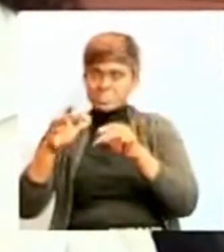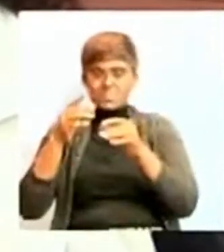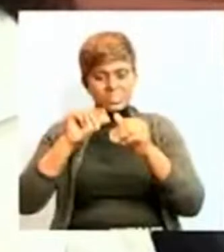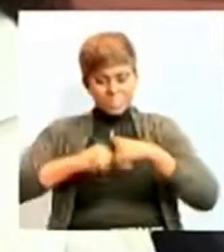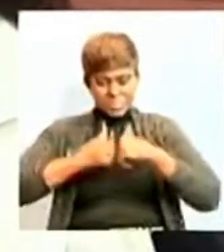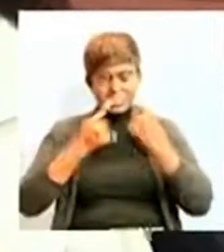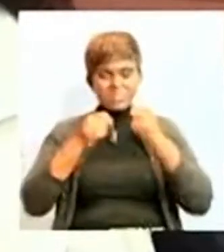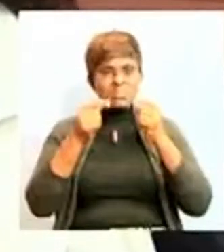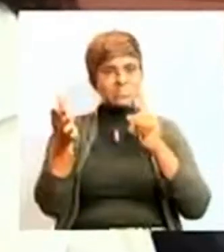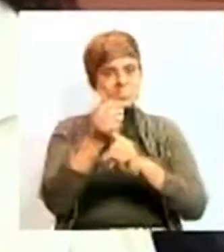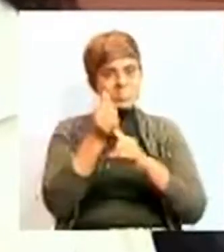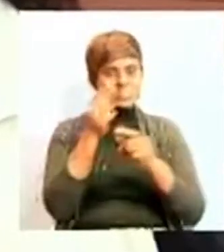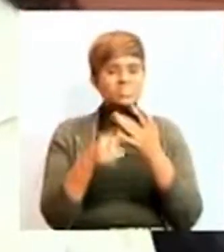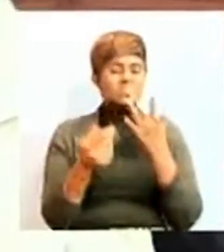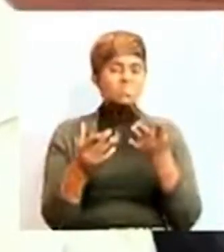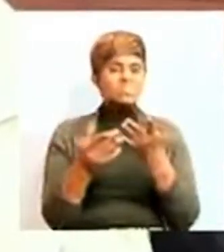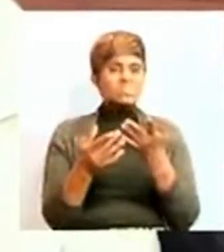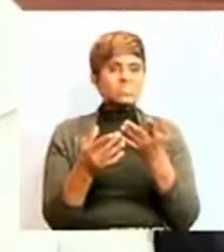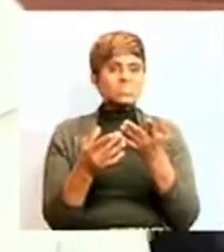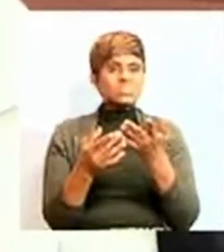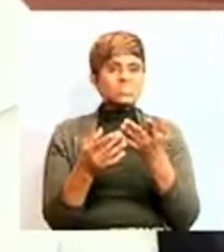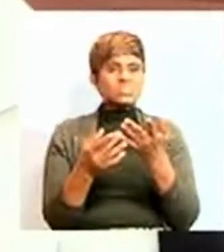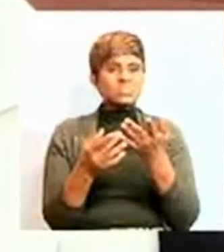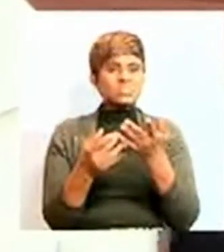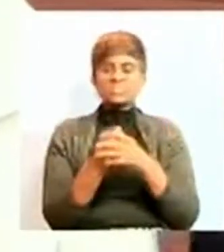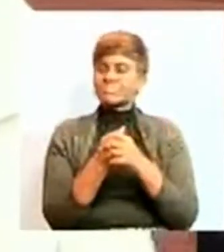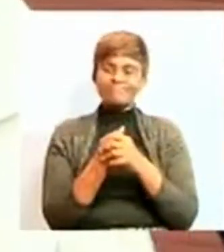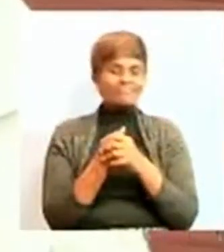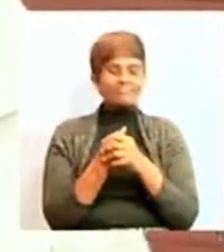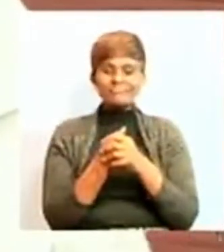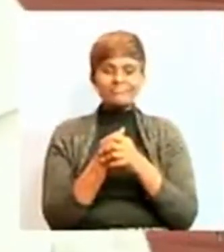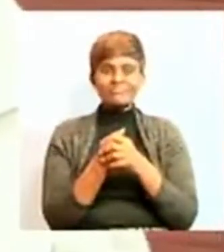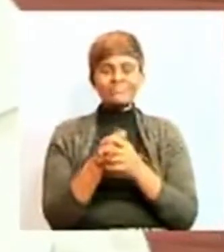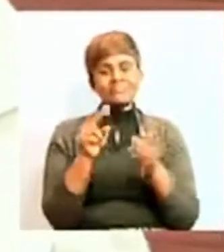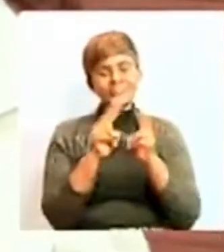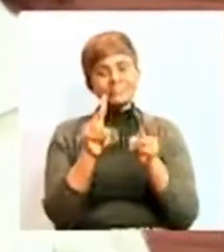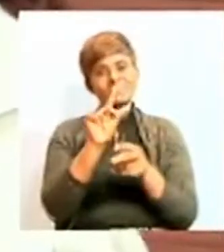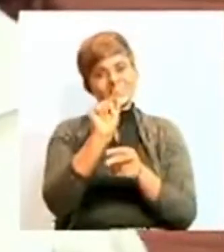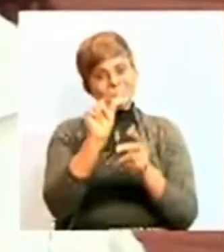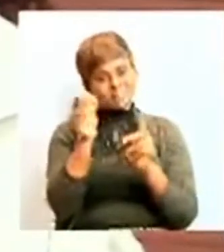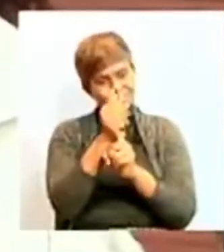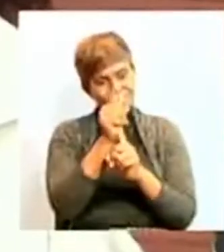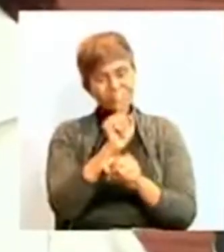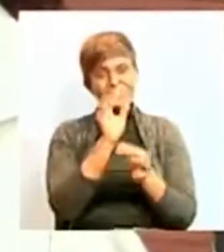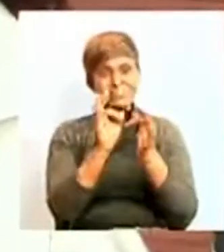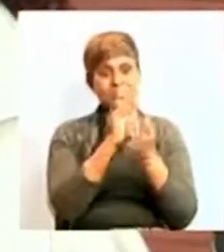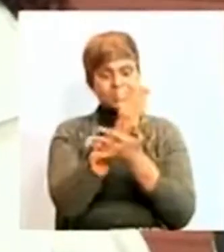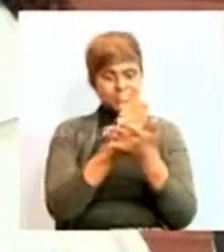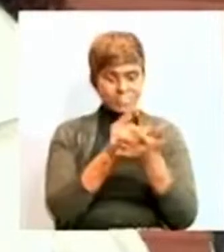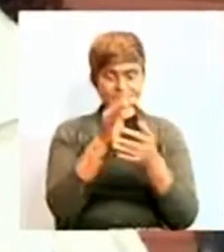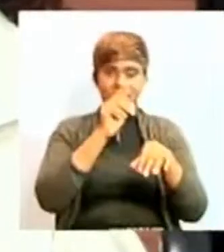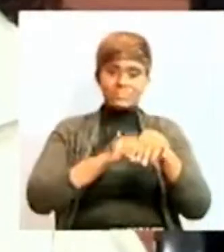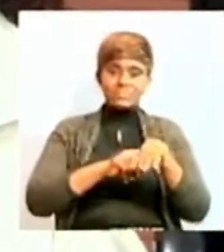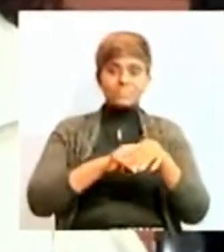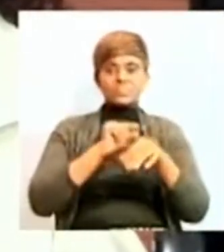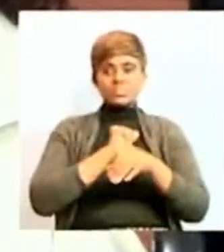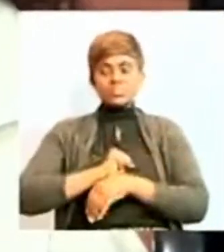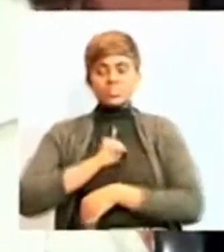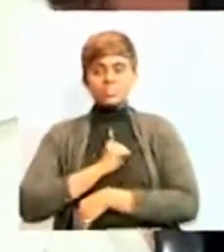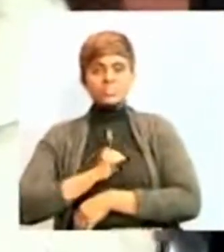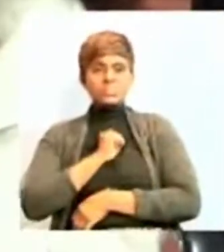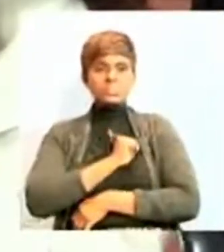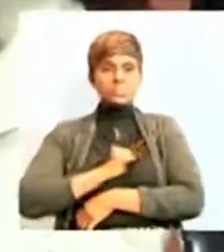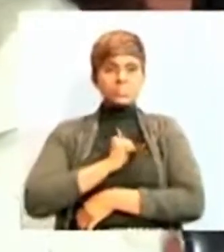what are we trying to achieve? For me, I feel there's really very little we're achieving if half of the time we're going to get